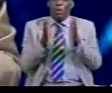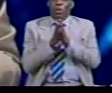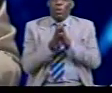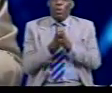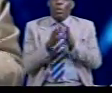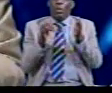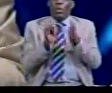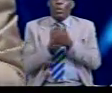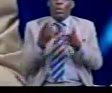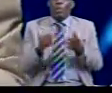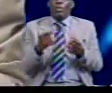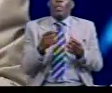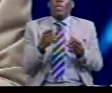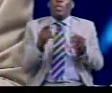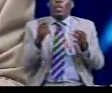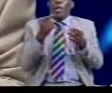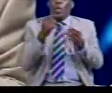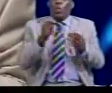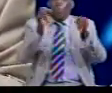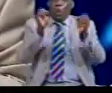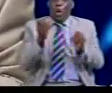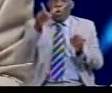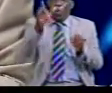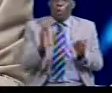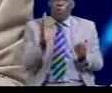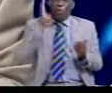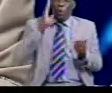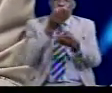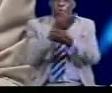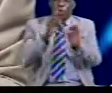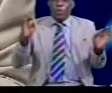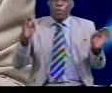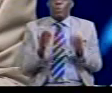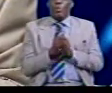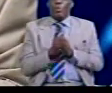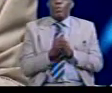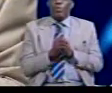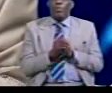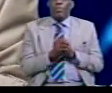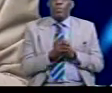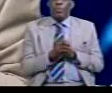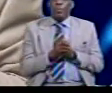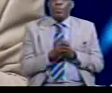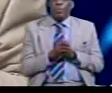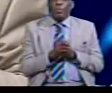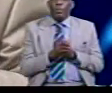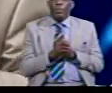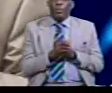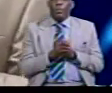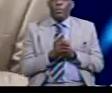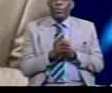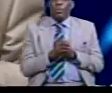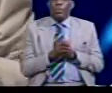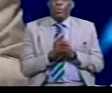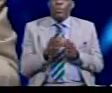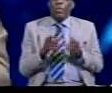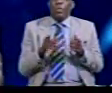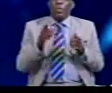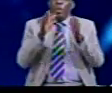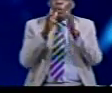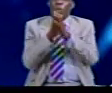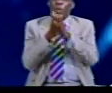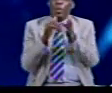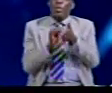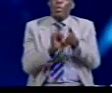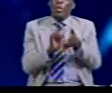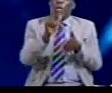liberating power of God will descend. Demandons que Dieu déploie sa puissance pour opérer des merveilles. Pray that God will deploy his